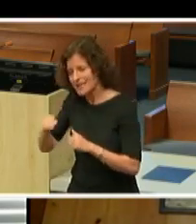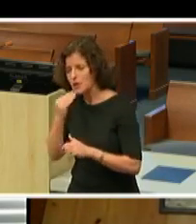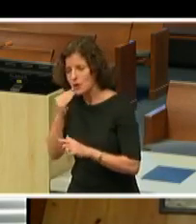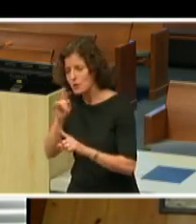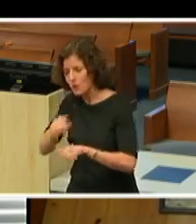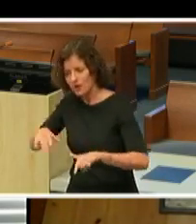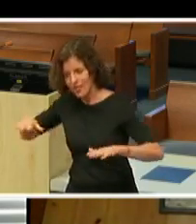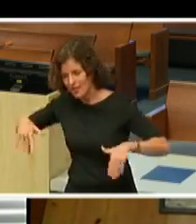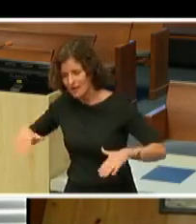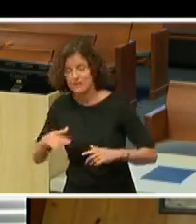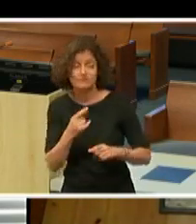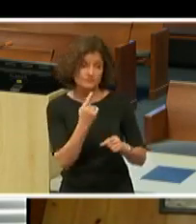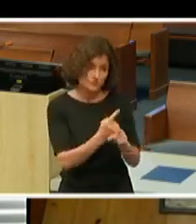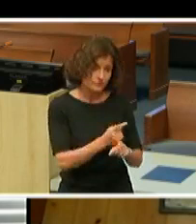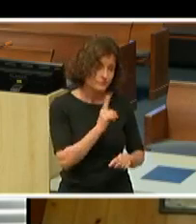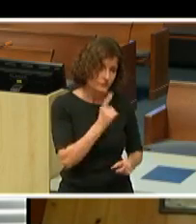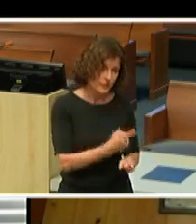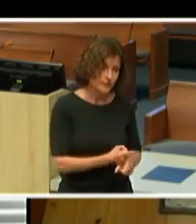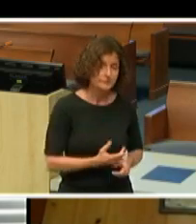Ken?